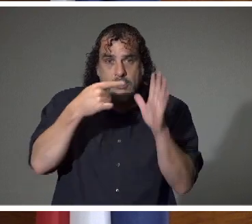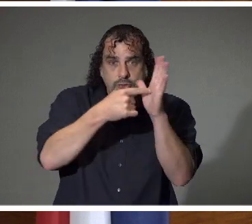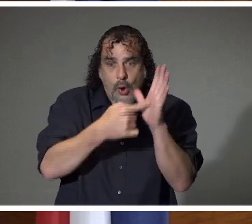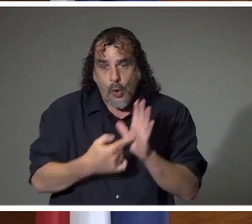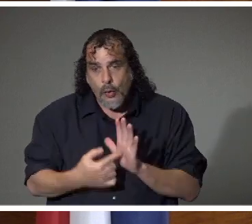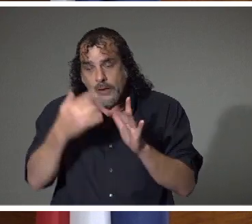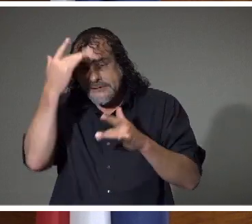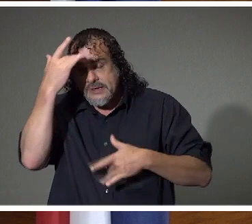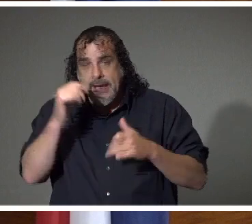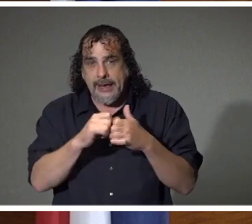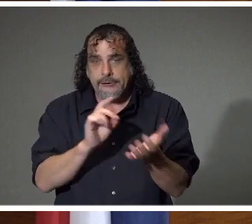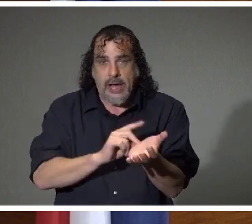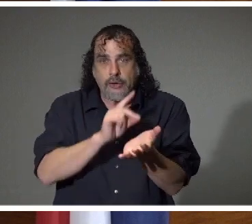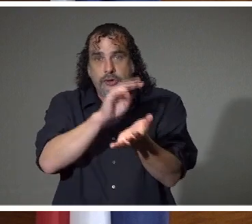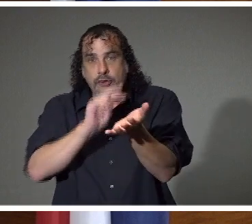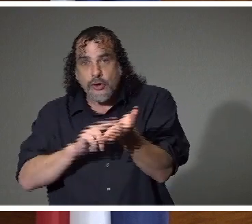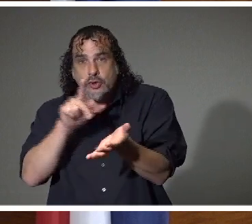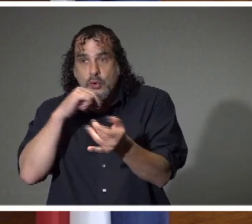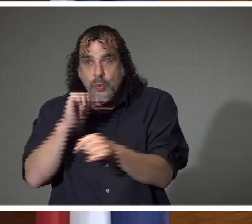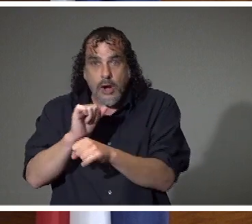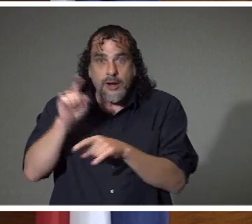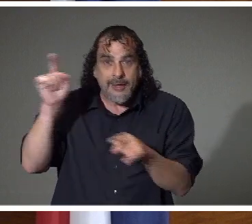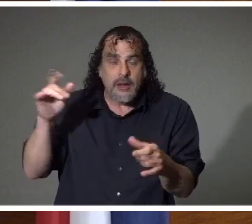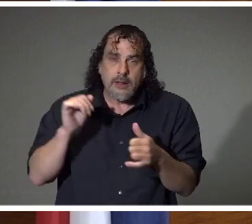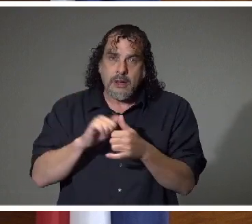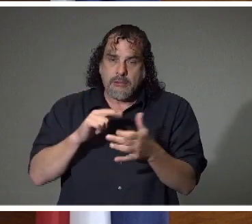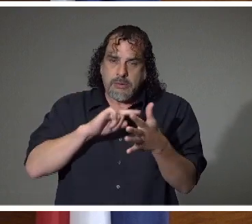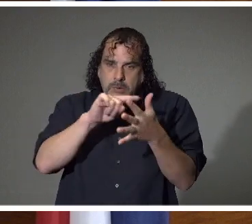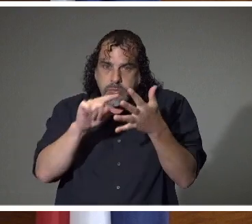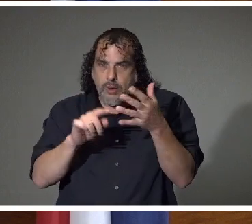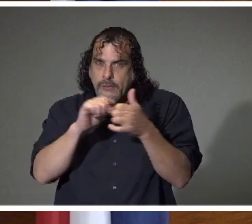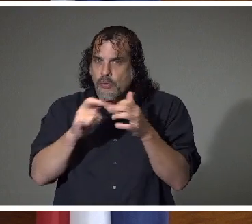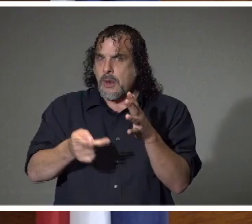etc. But keep in mind that in Mississippi, we've done over